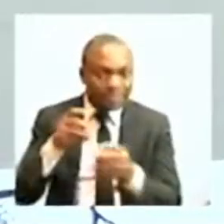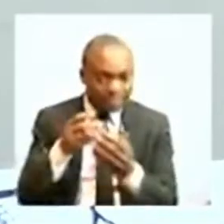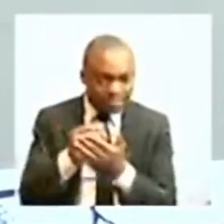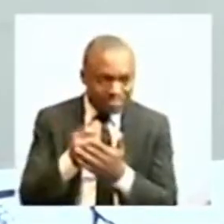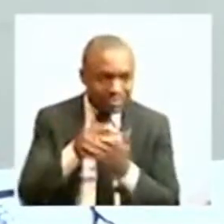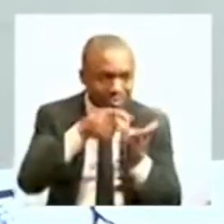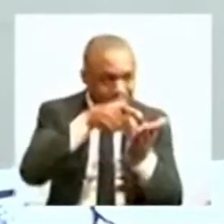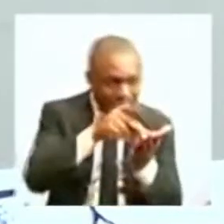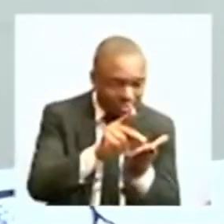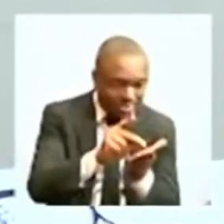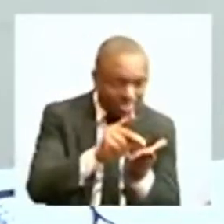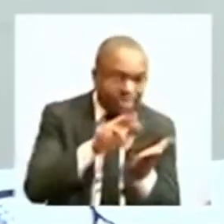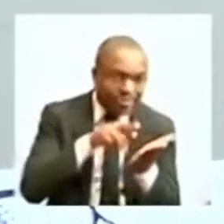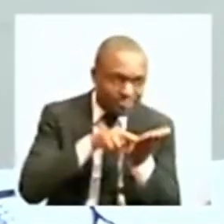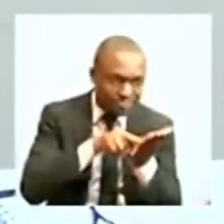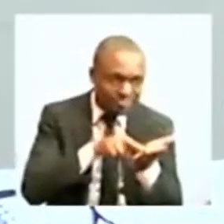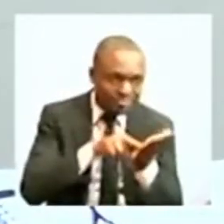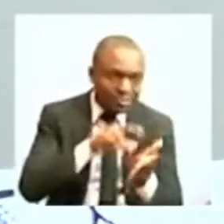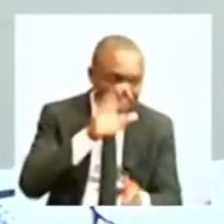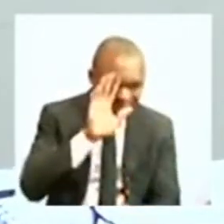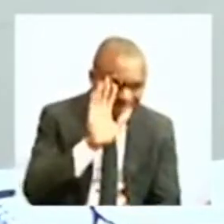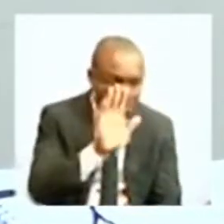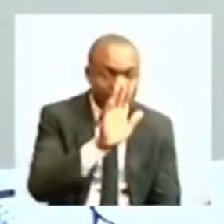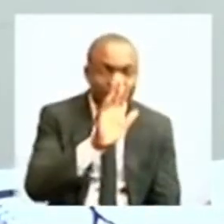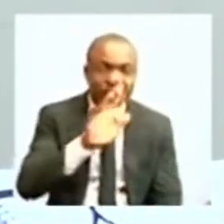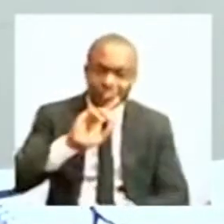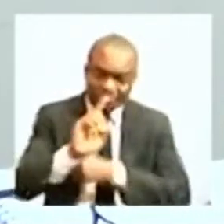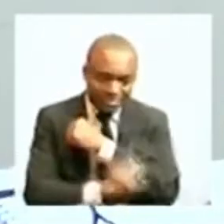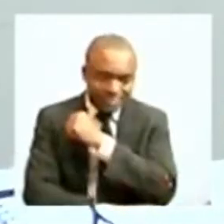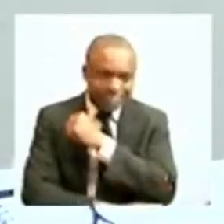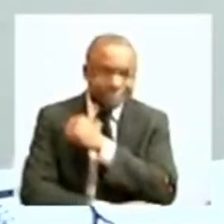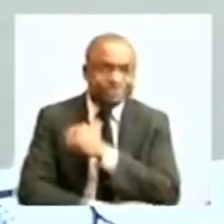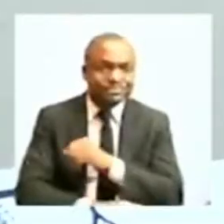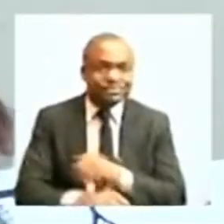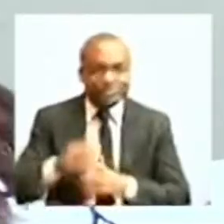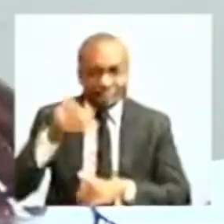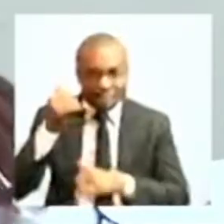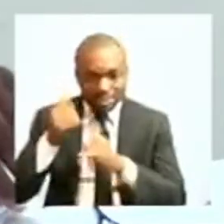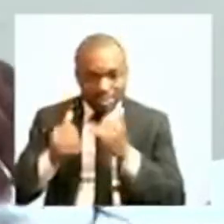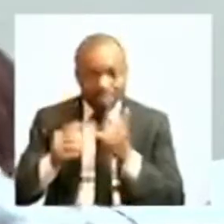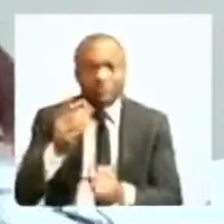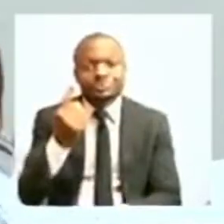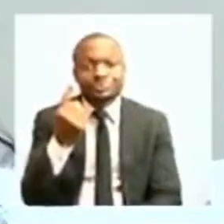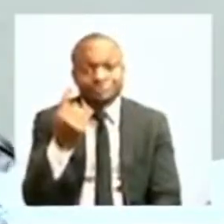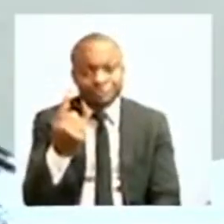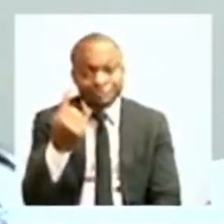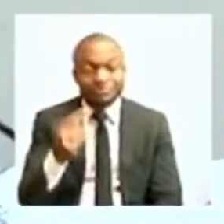them, recommend for their punishment. Then the last one is